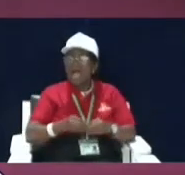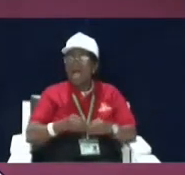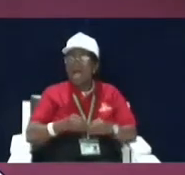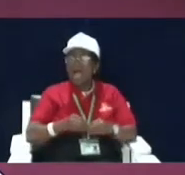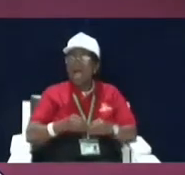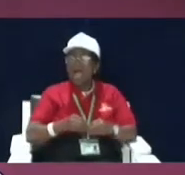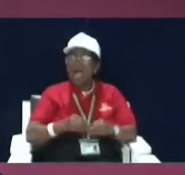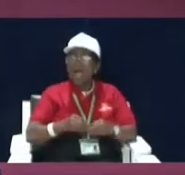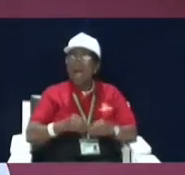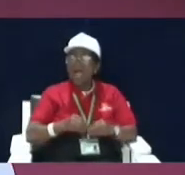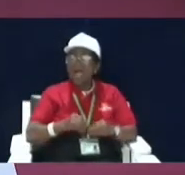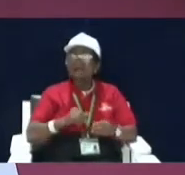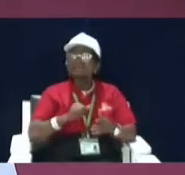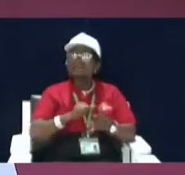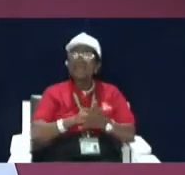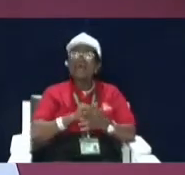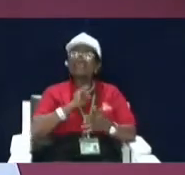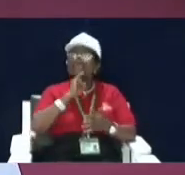That's more wonders.